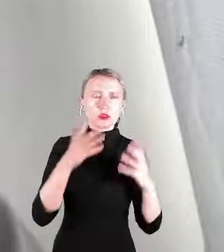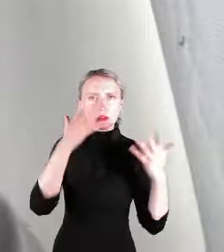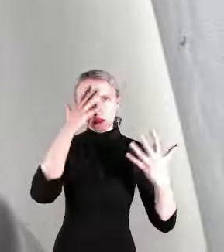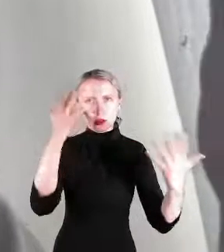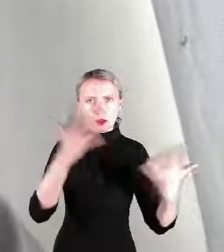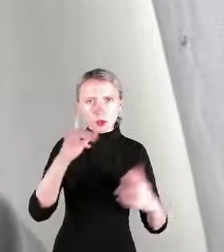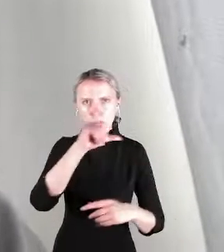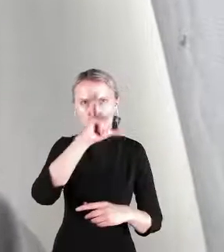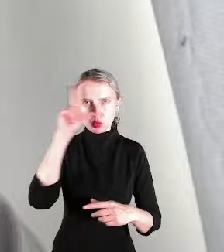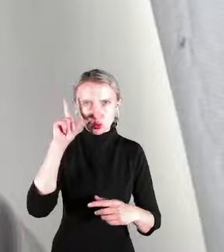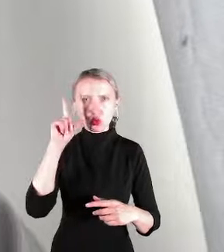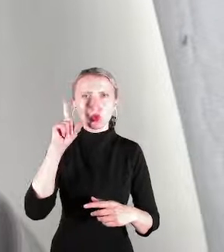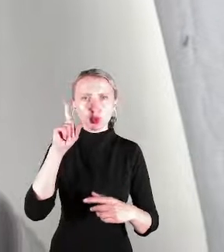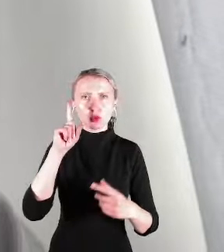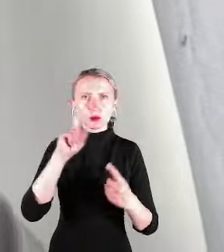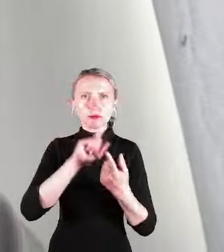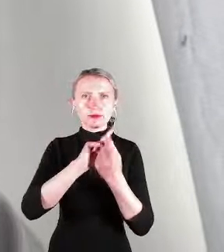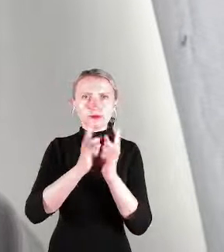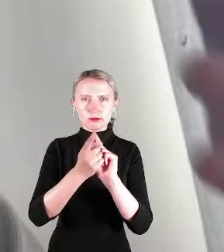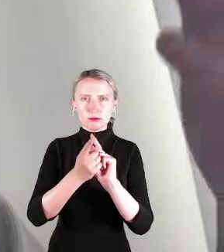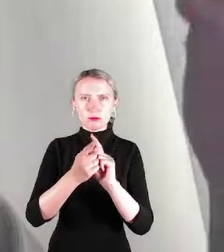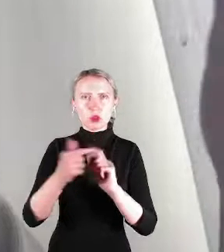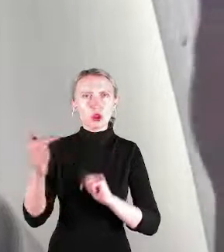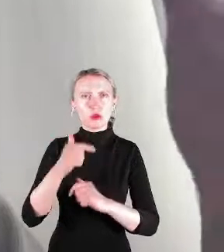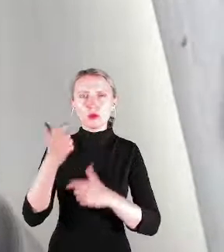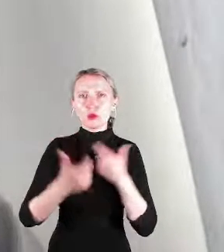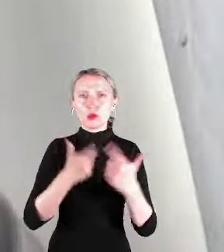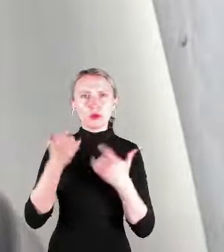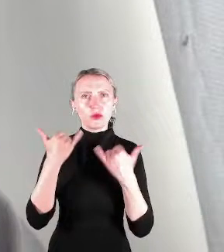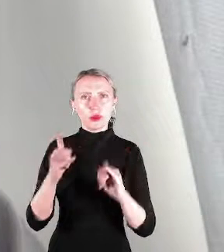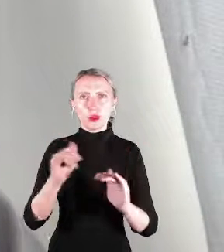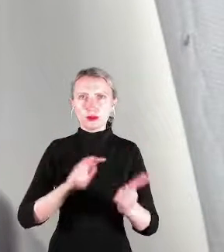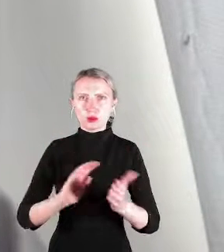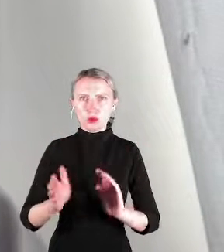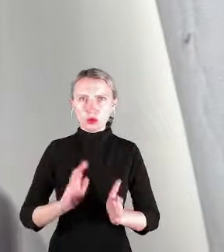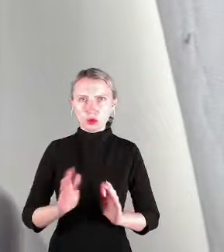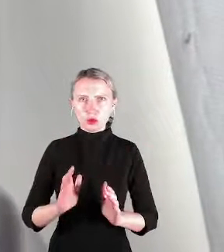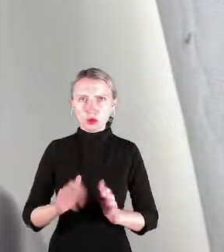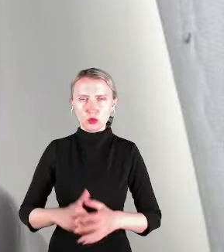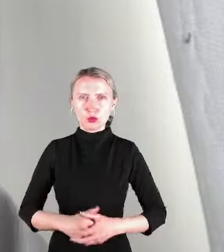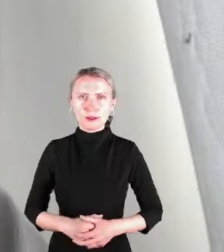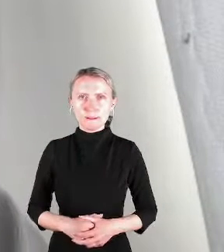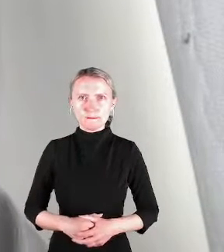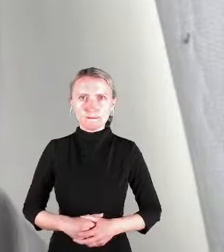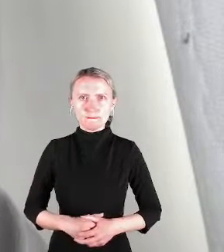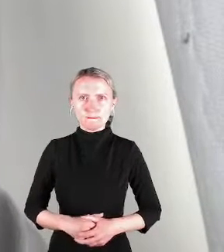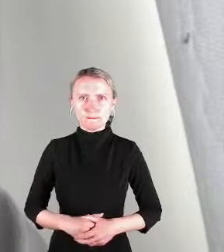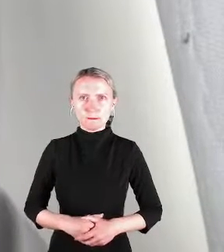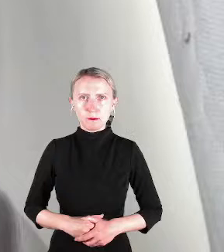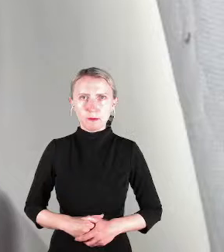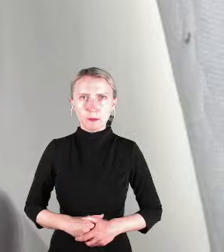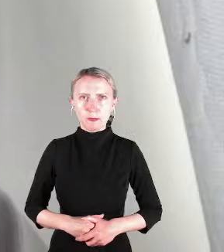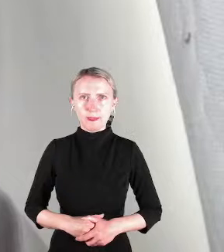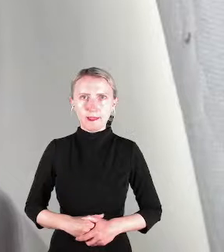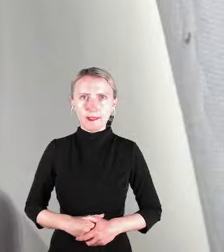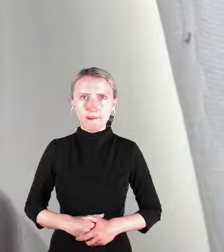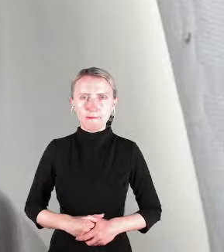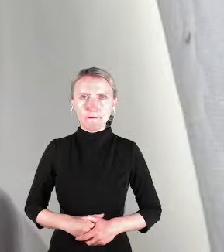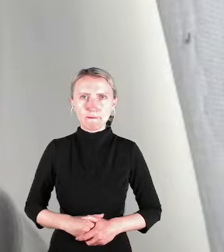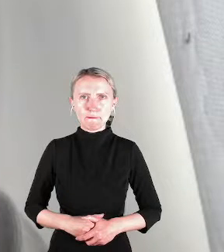away. And an important part of all this was to create lots of practical, bright